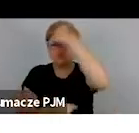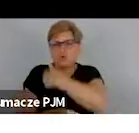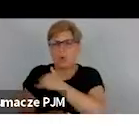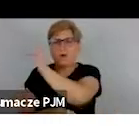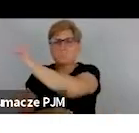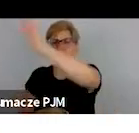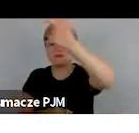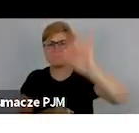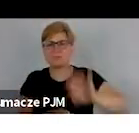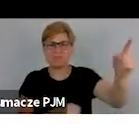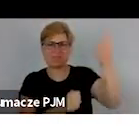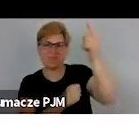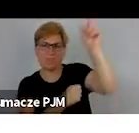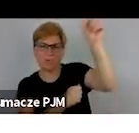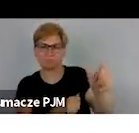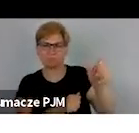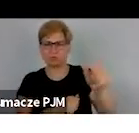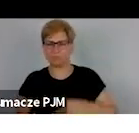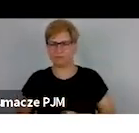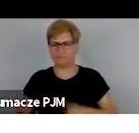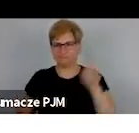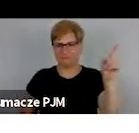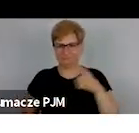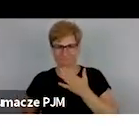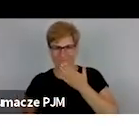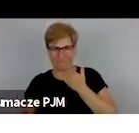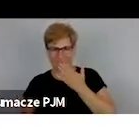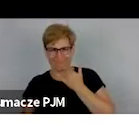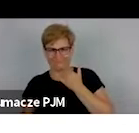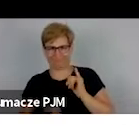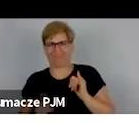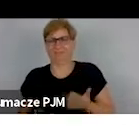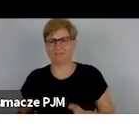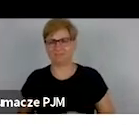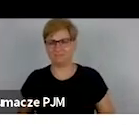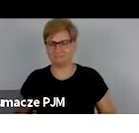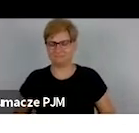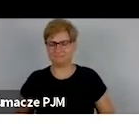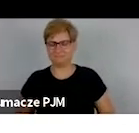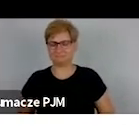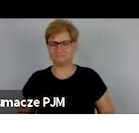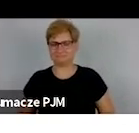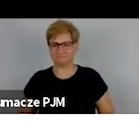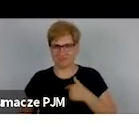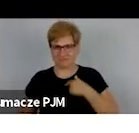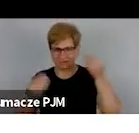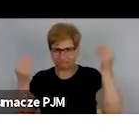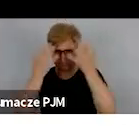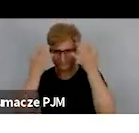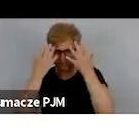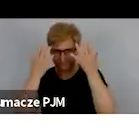work, right? How do you deal with your own vicarious traumatization?